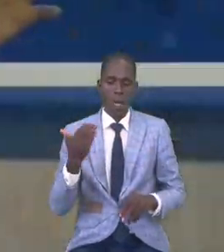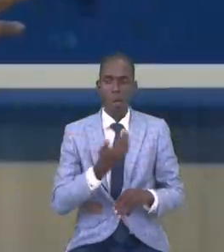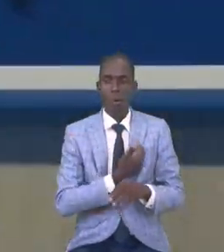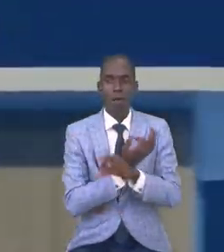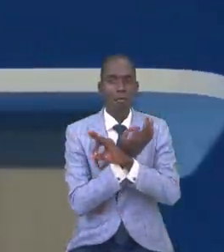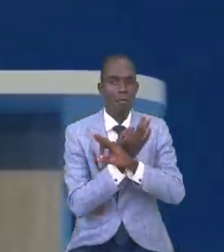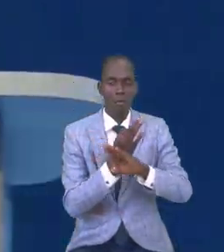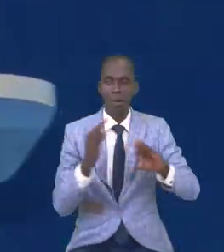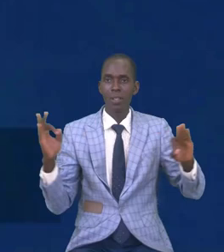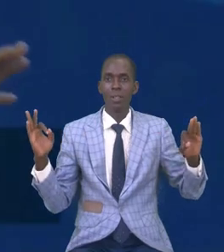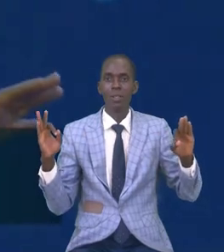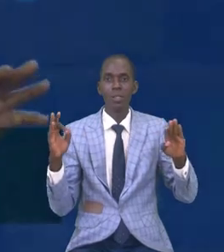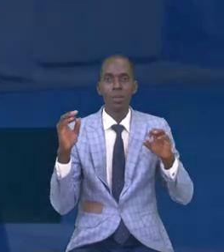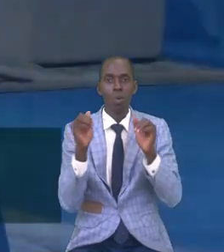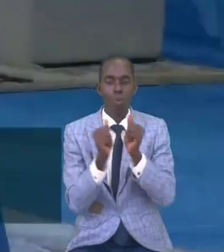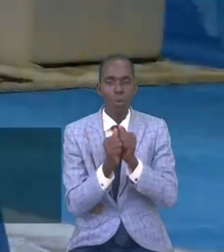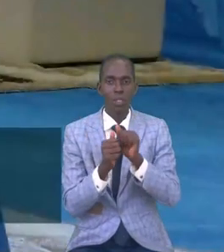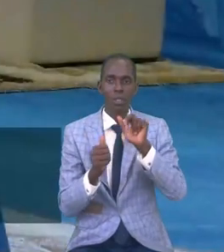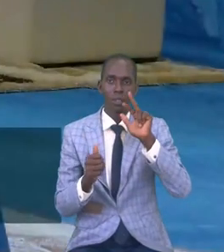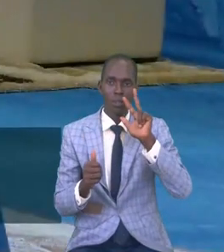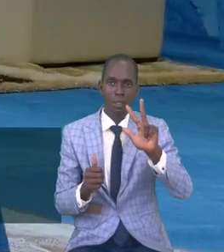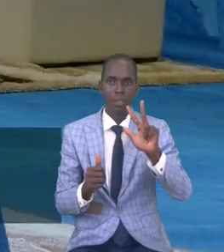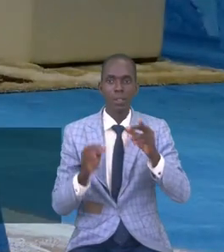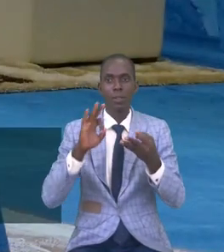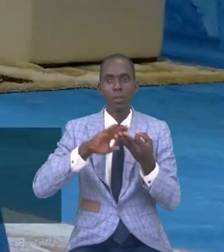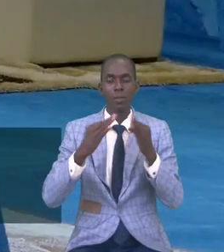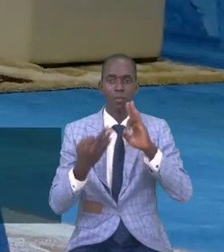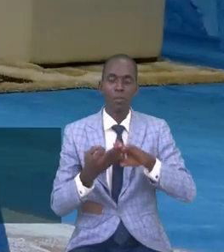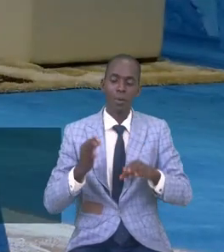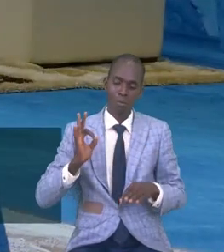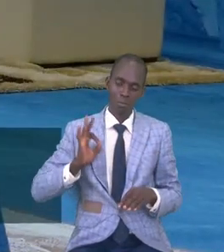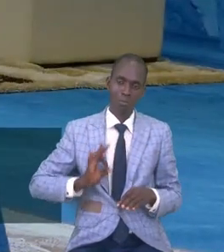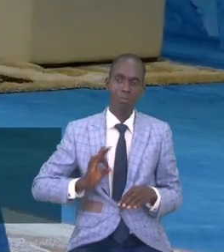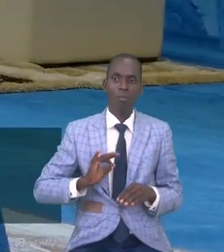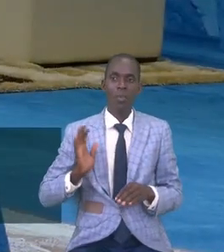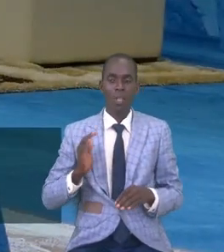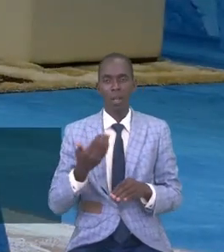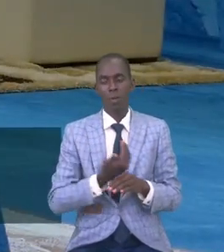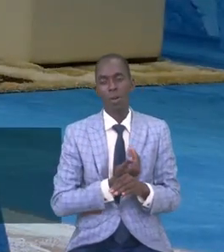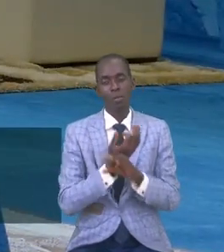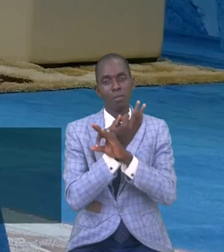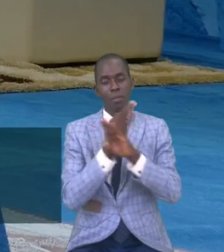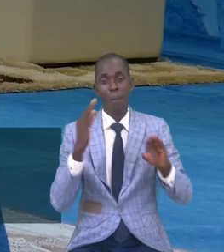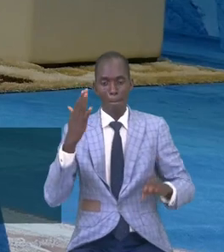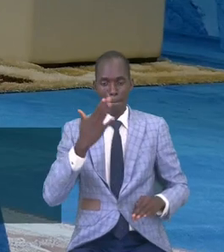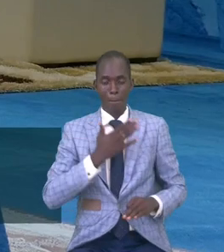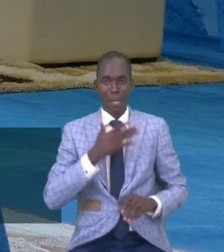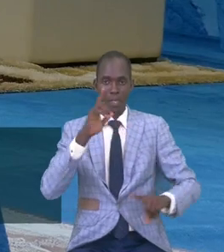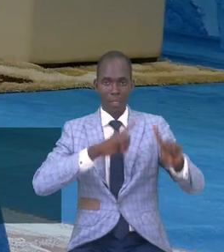freedom with threefold benefits. Our freedom. My